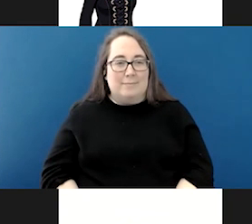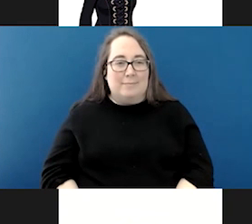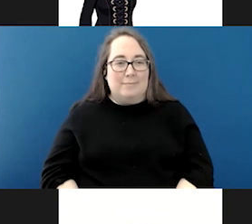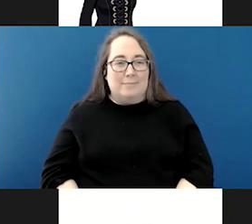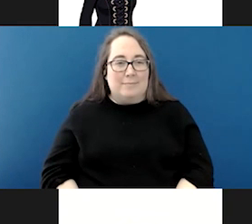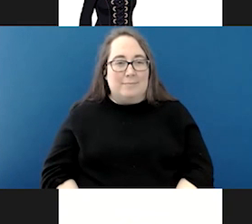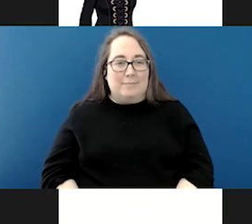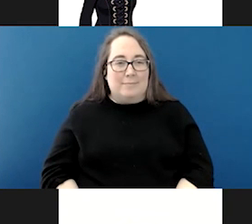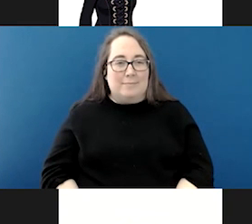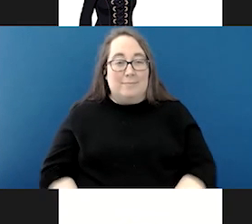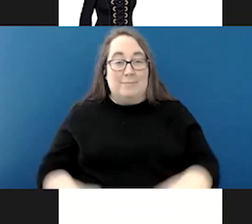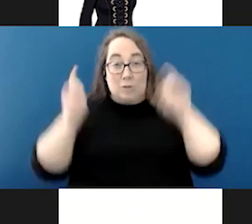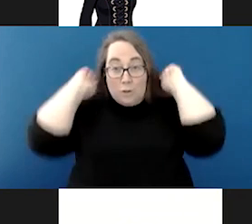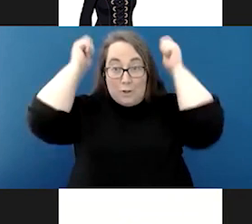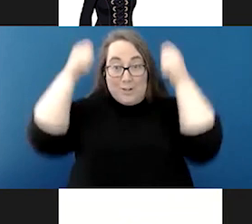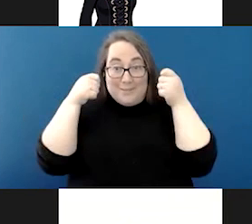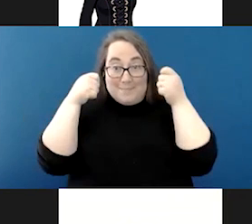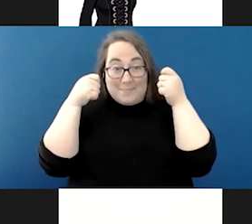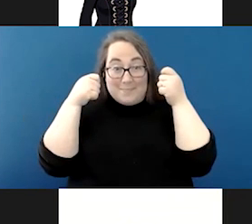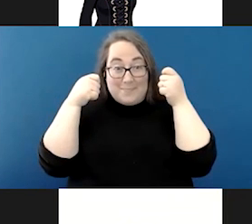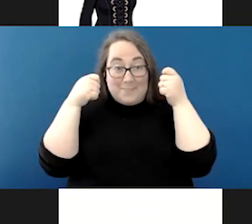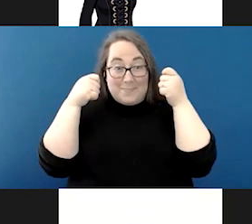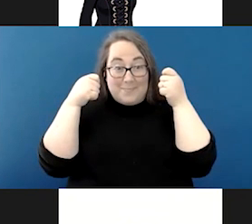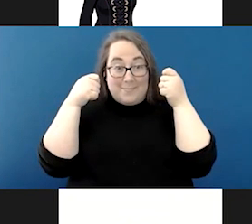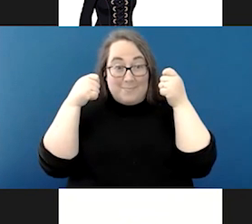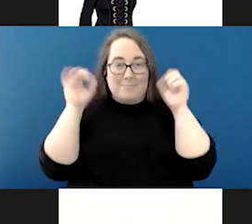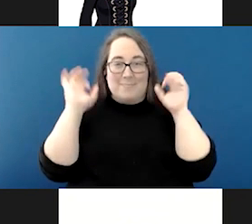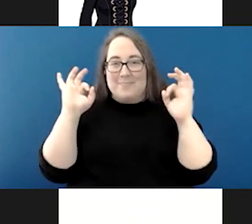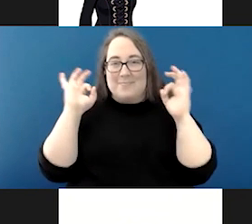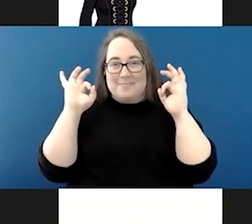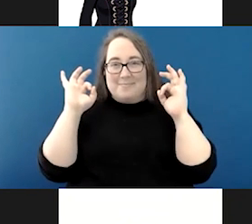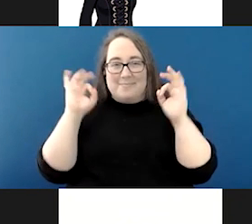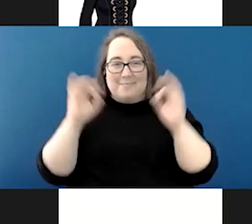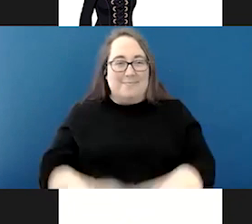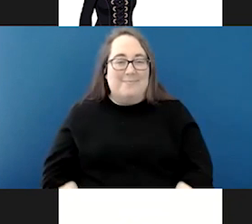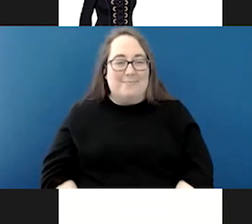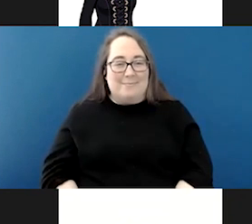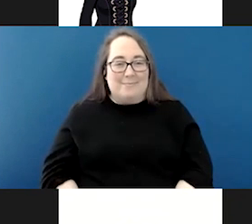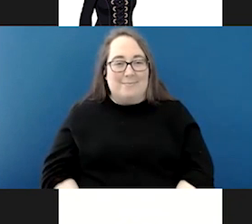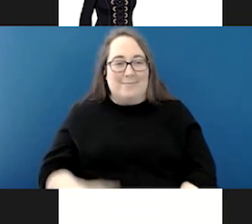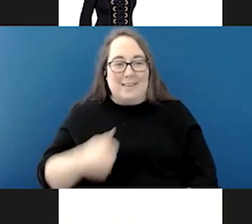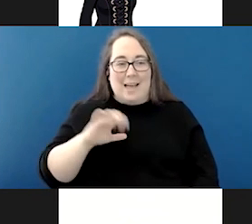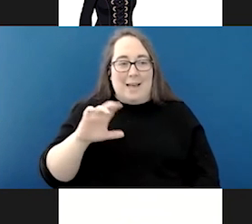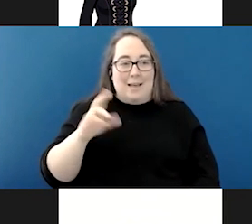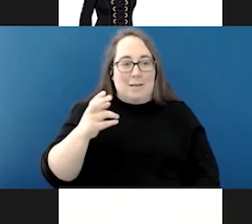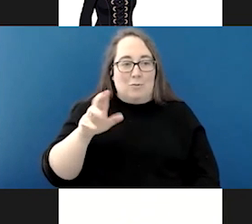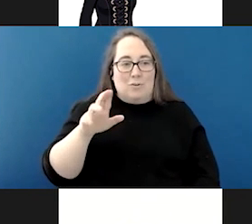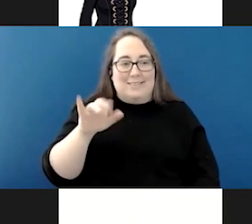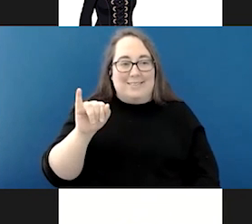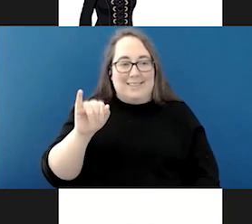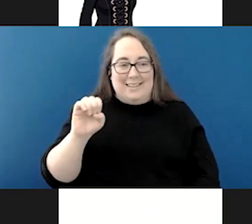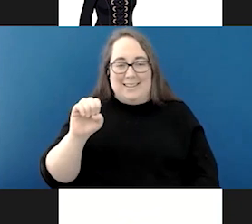don my hood, and voila, I'm Chrissy X, ready to save the